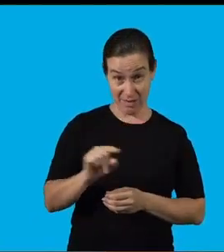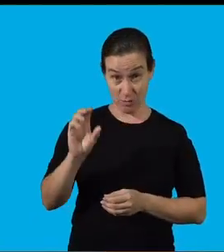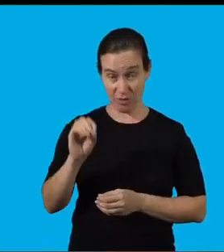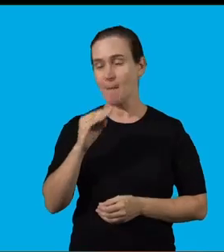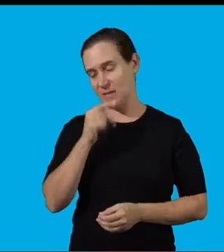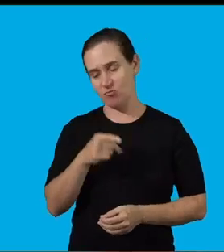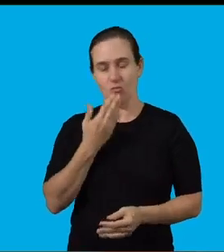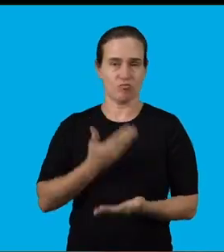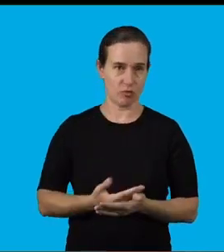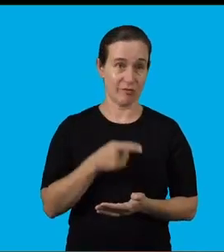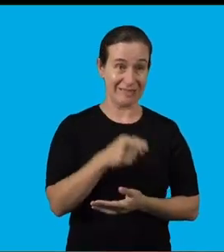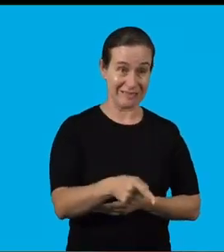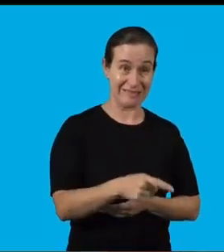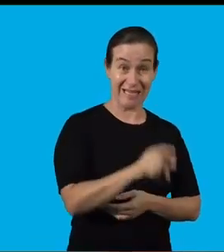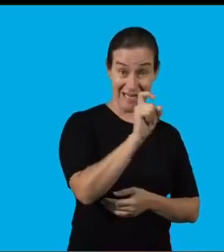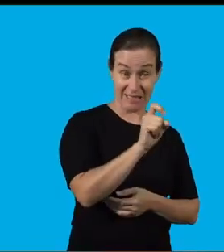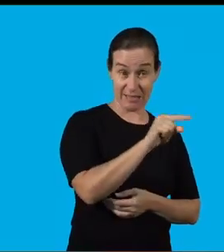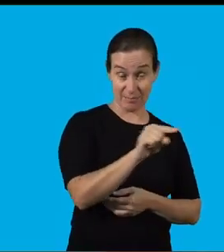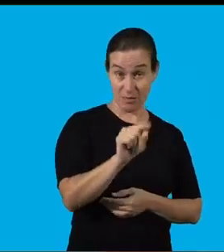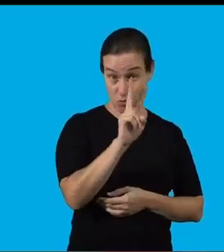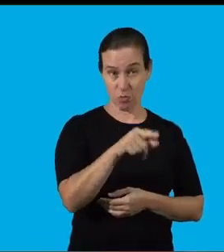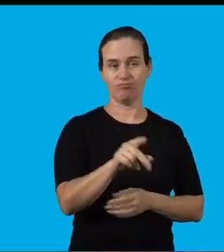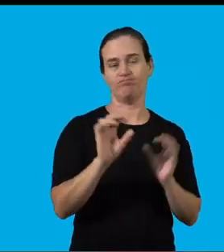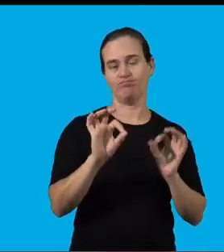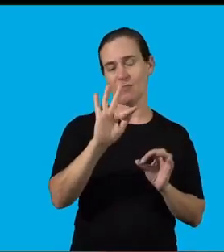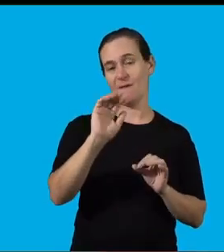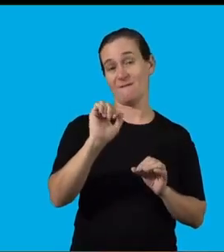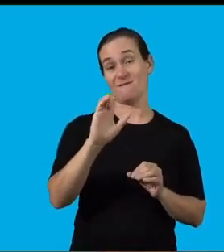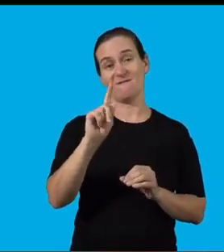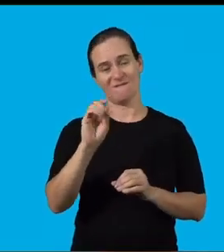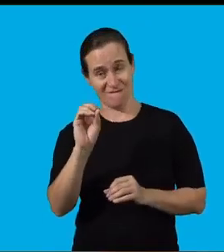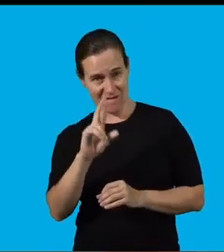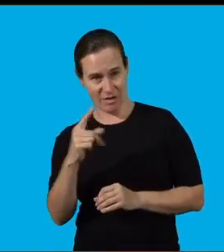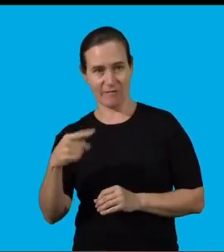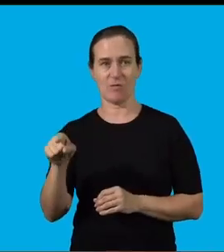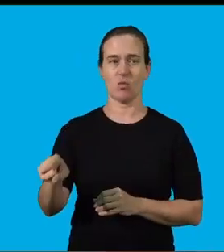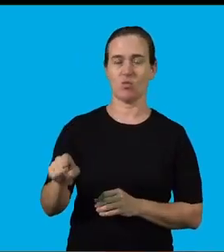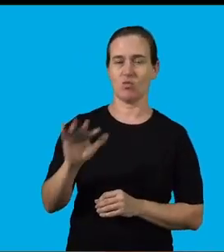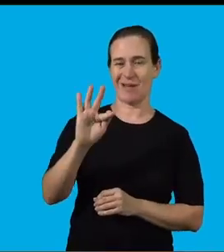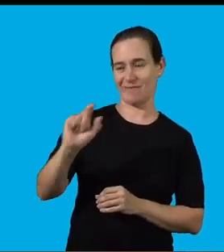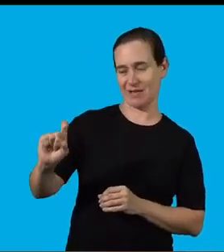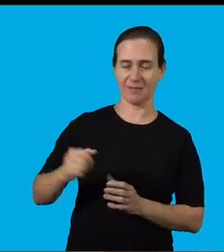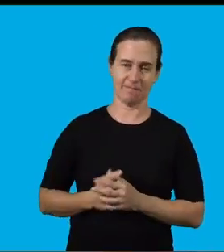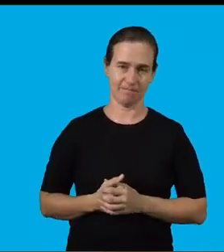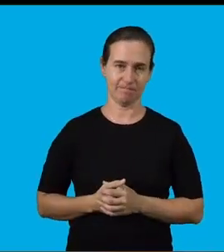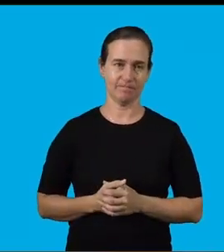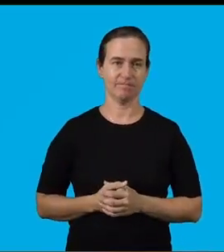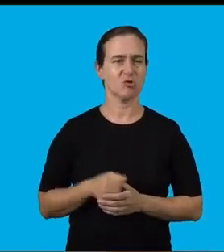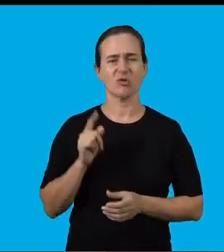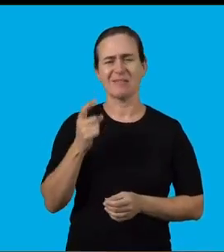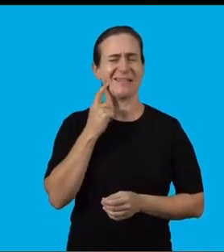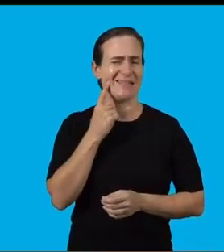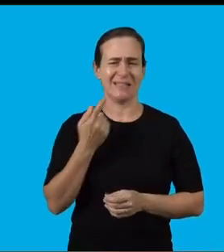to 0, we can say that x minus 2 is a factor of f of x. Okay, so it's simply